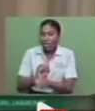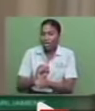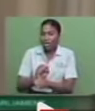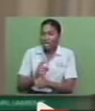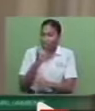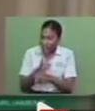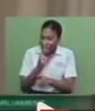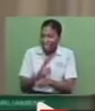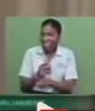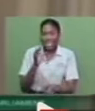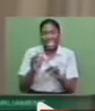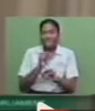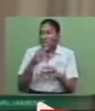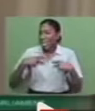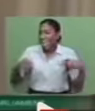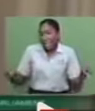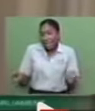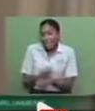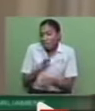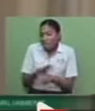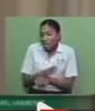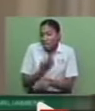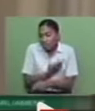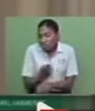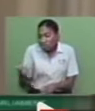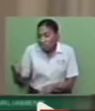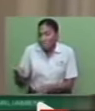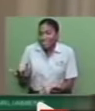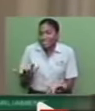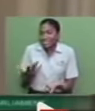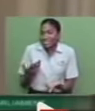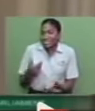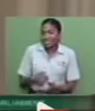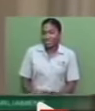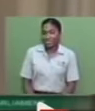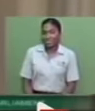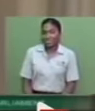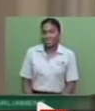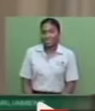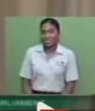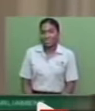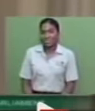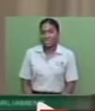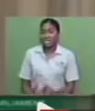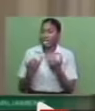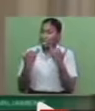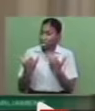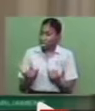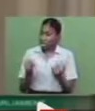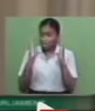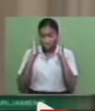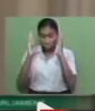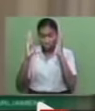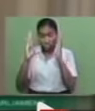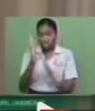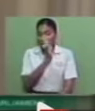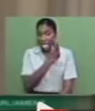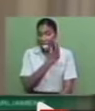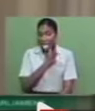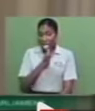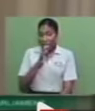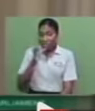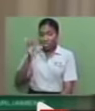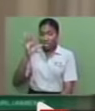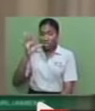to, and as they should. I turn to one sector again, which is agriculture, and